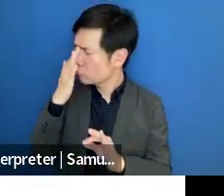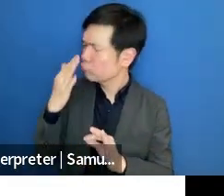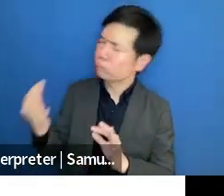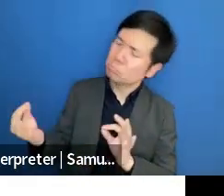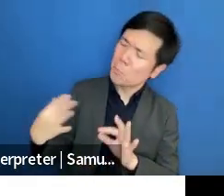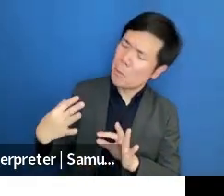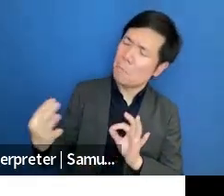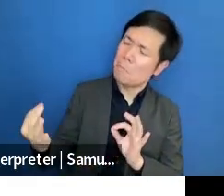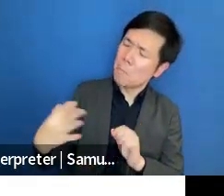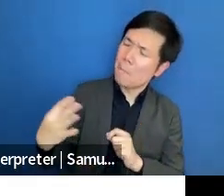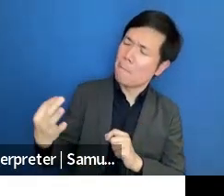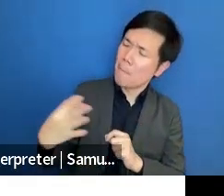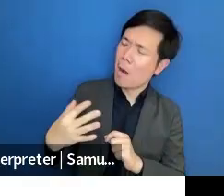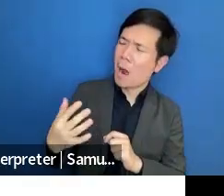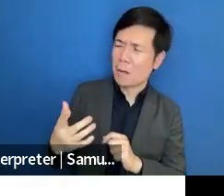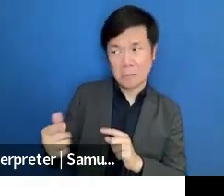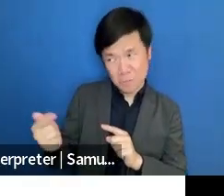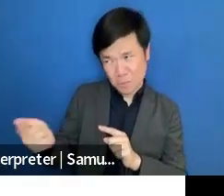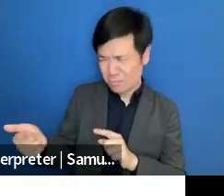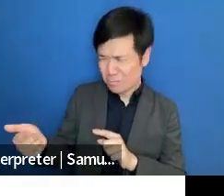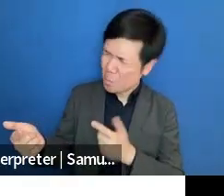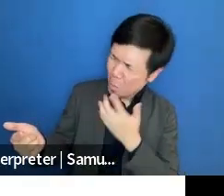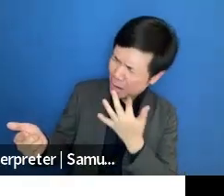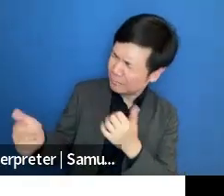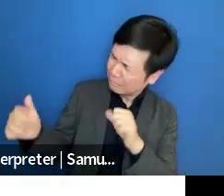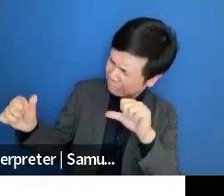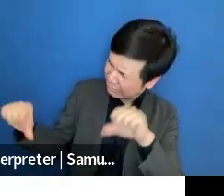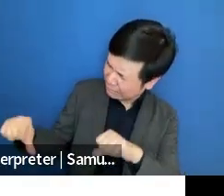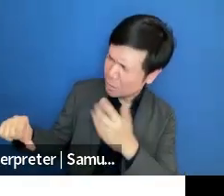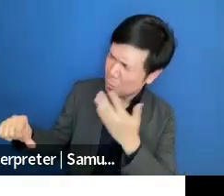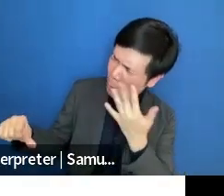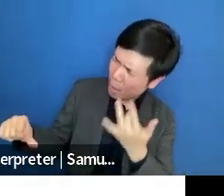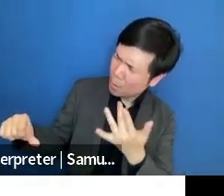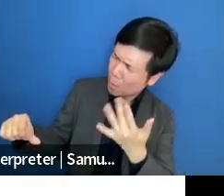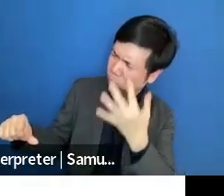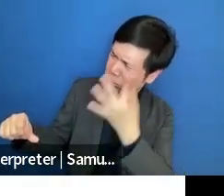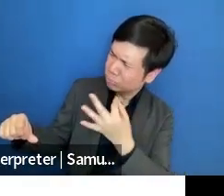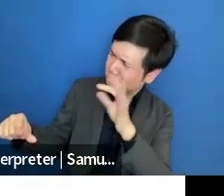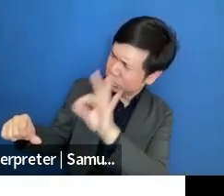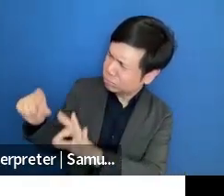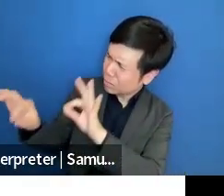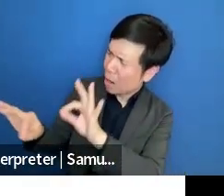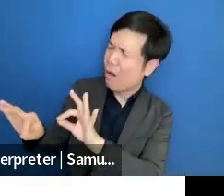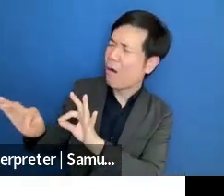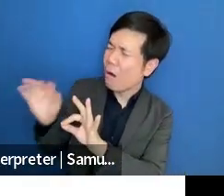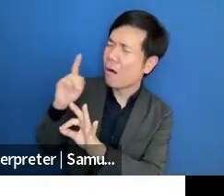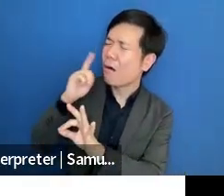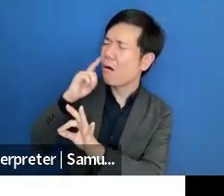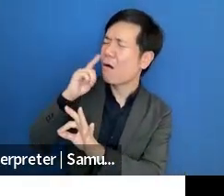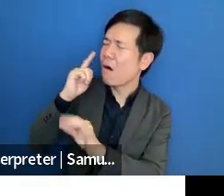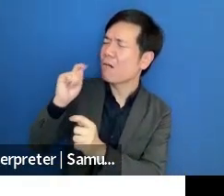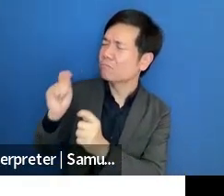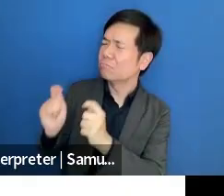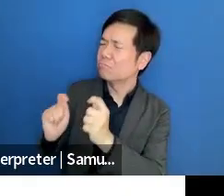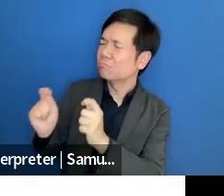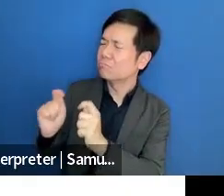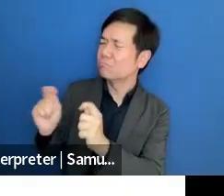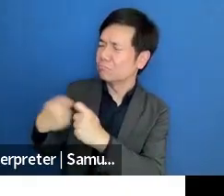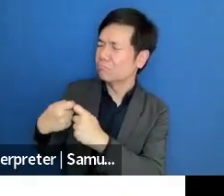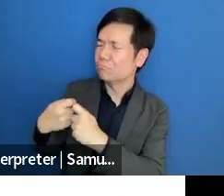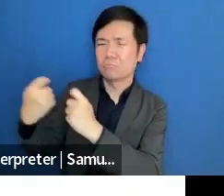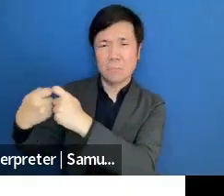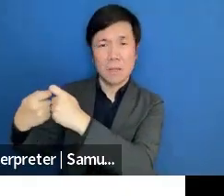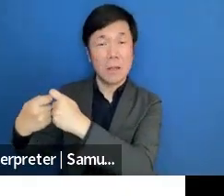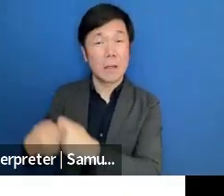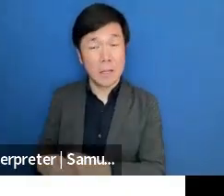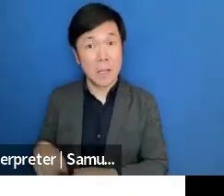or explain why something is not taken forward. Accountability, is political. It reflects whose